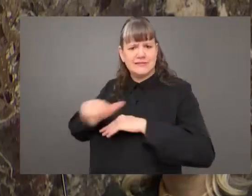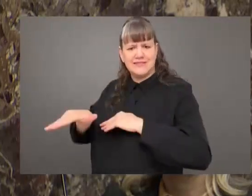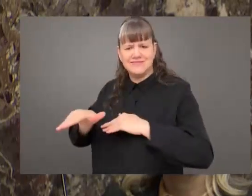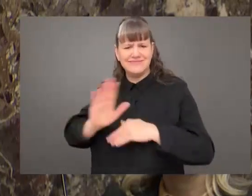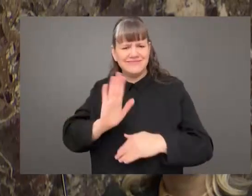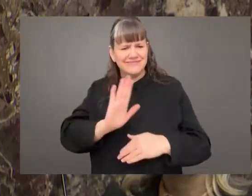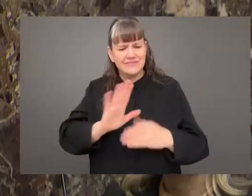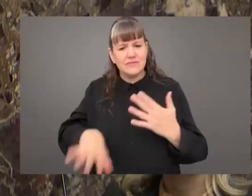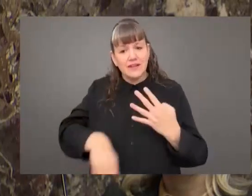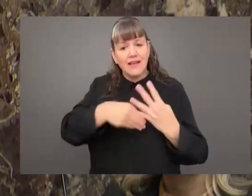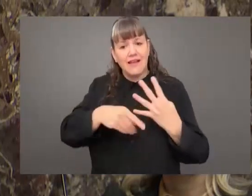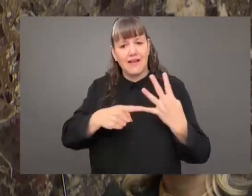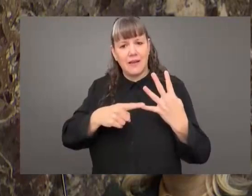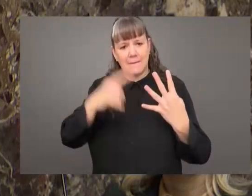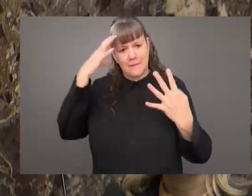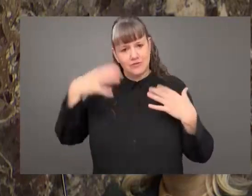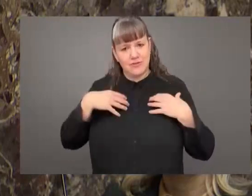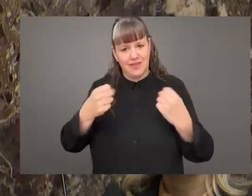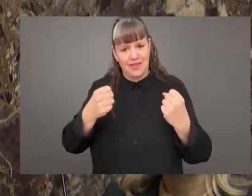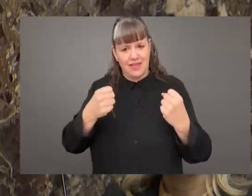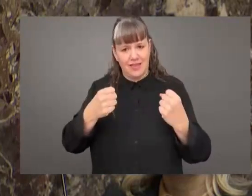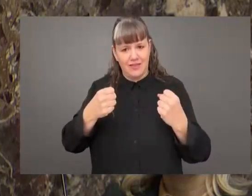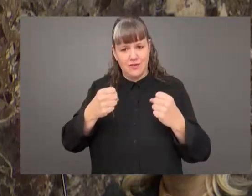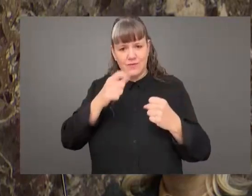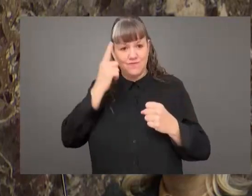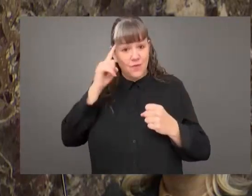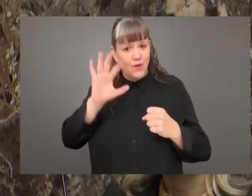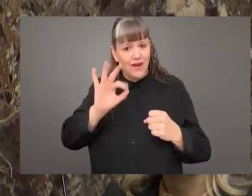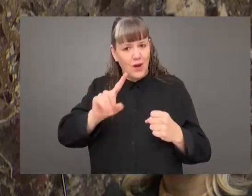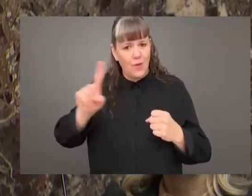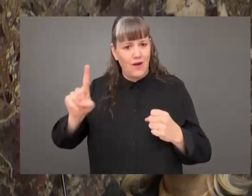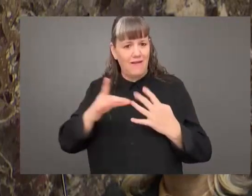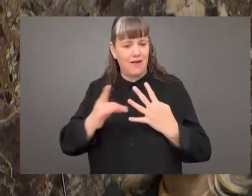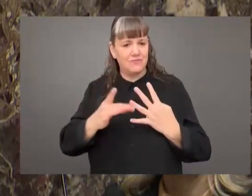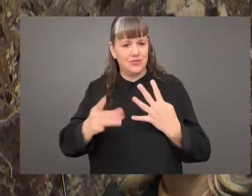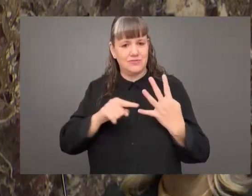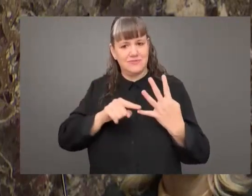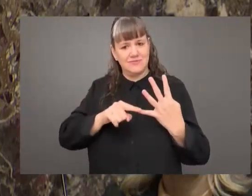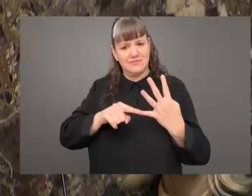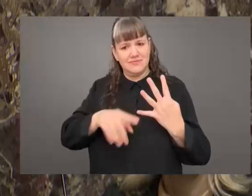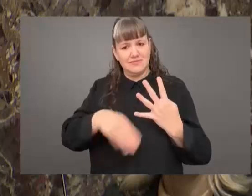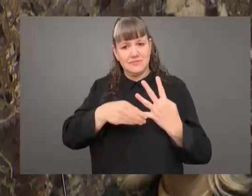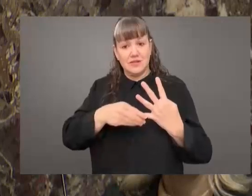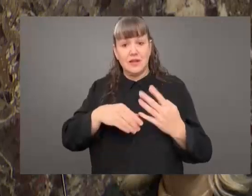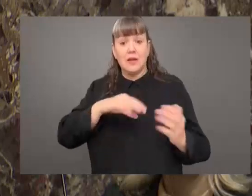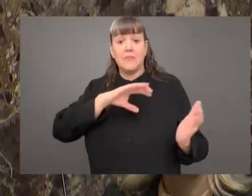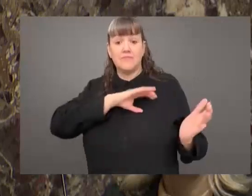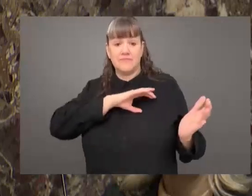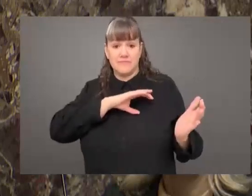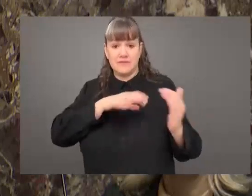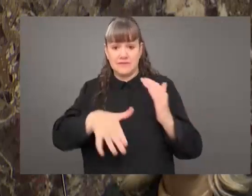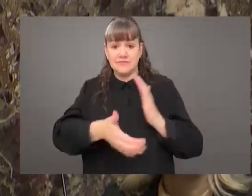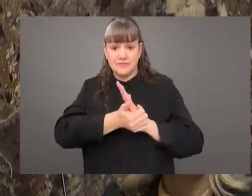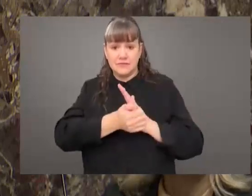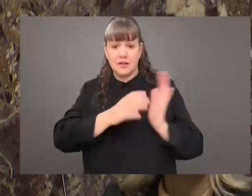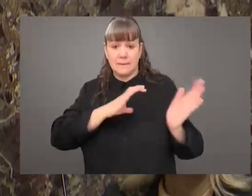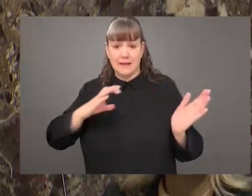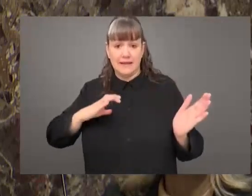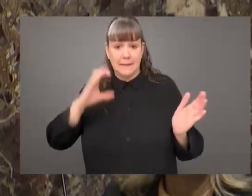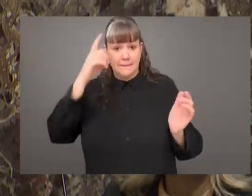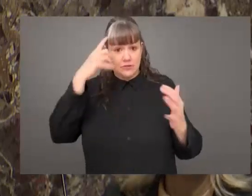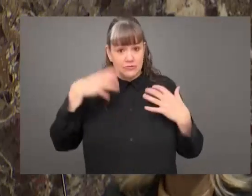as recommended by the Police Act Committee and the Canadian Mental Health Association, would vastly